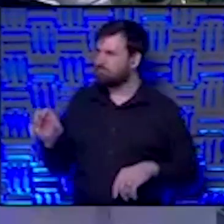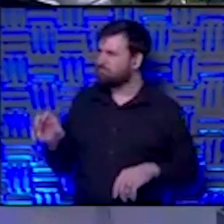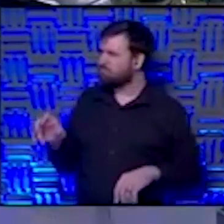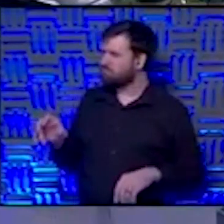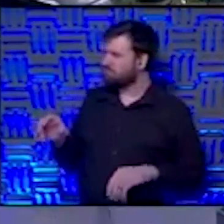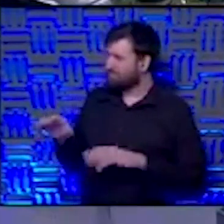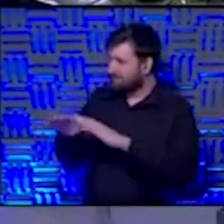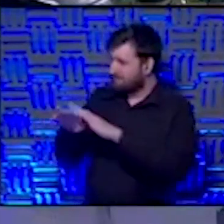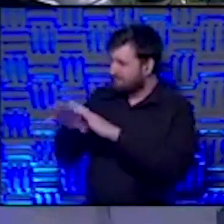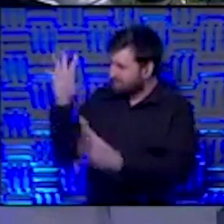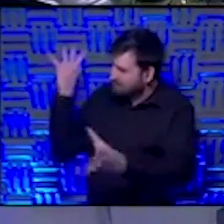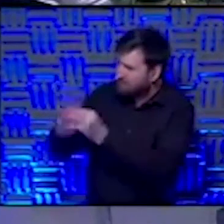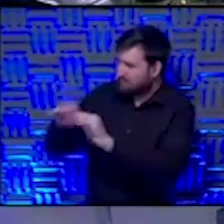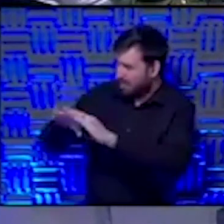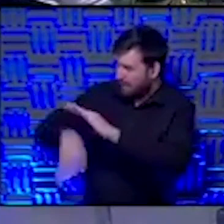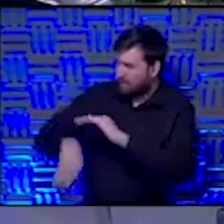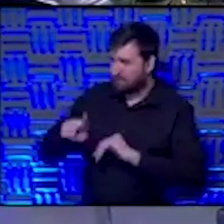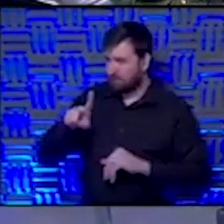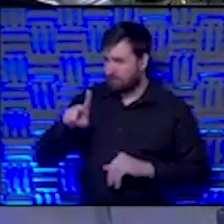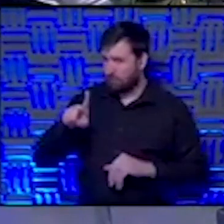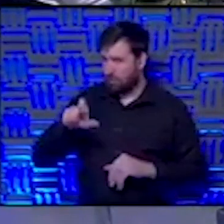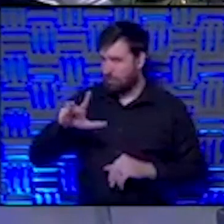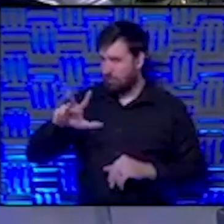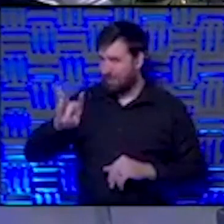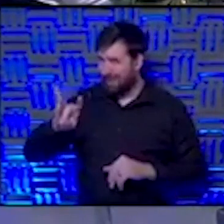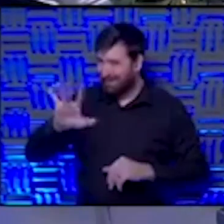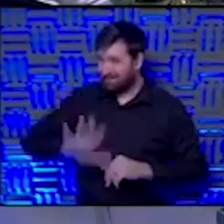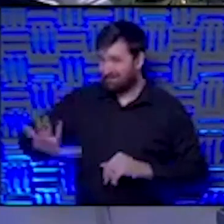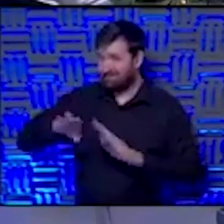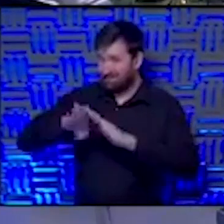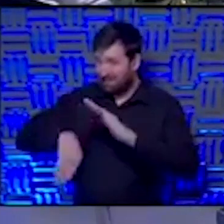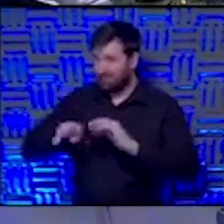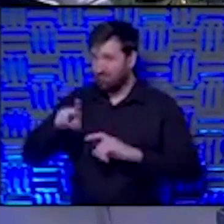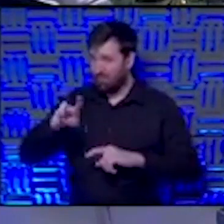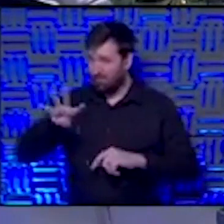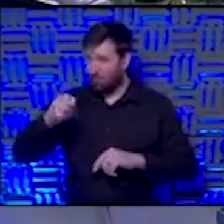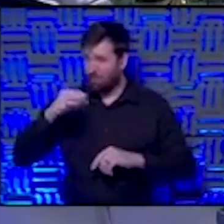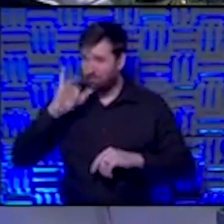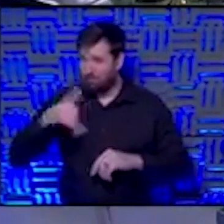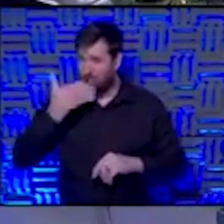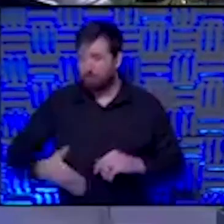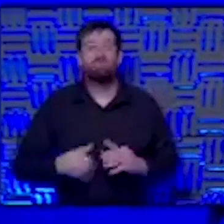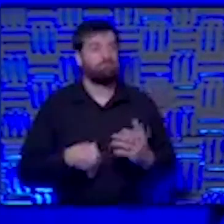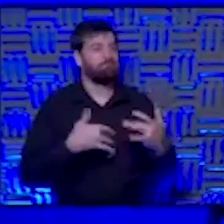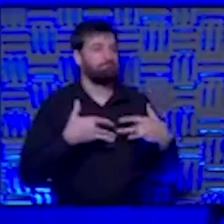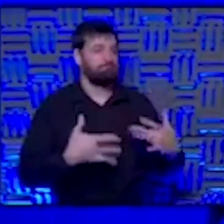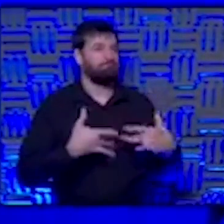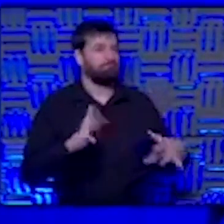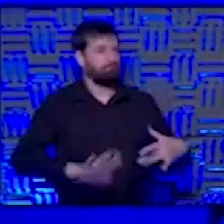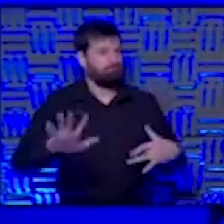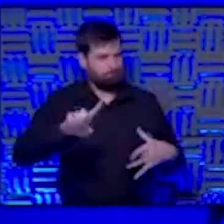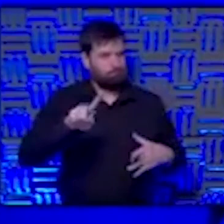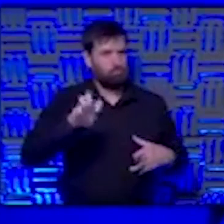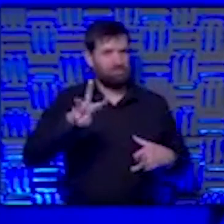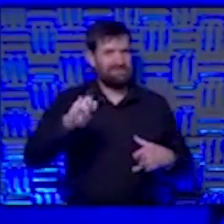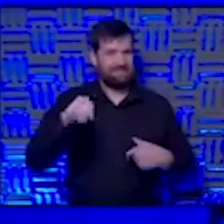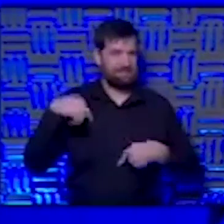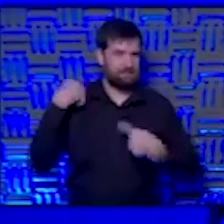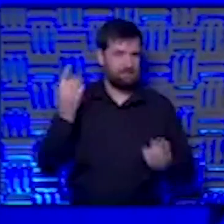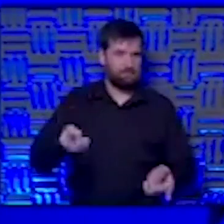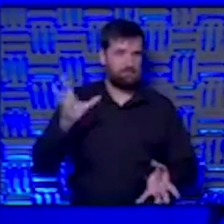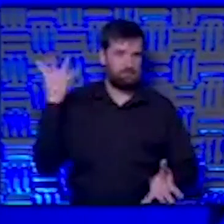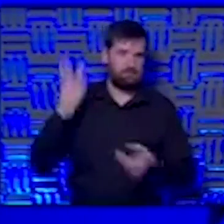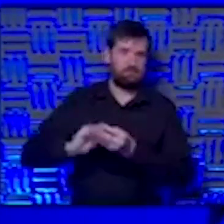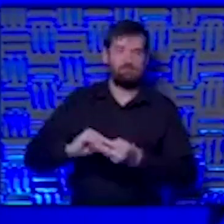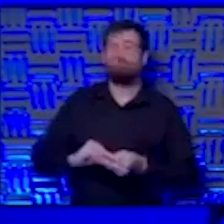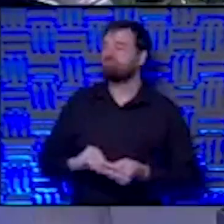below 140. Yeah, that's like a 138. So that's an improvement too. We like that because we've been hanging out in the 160s for a long